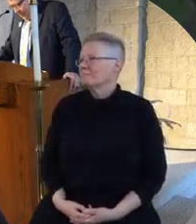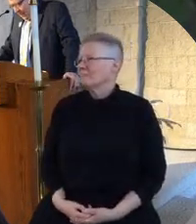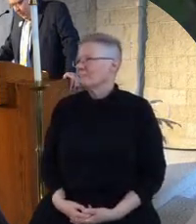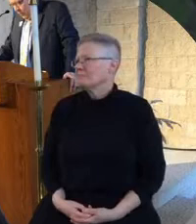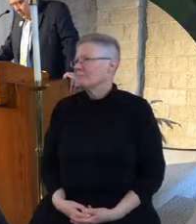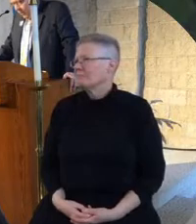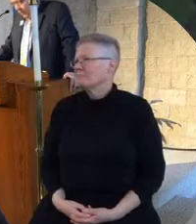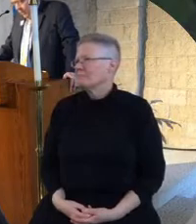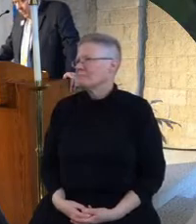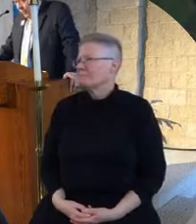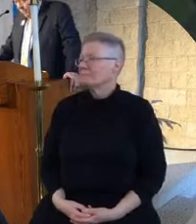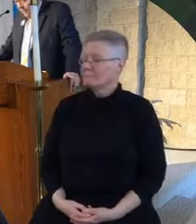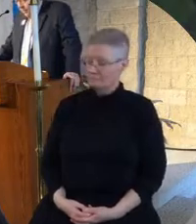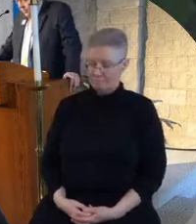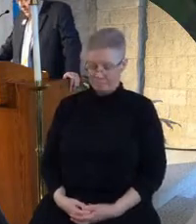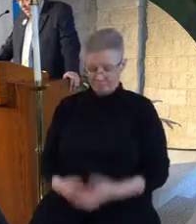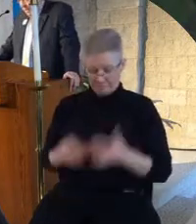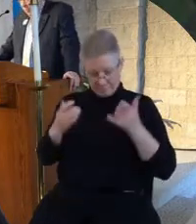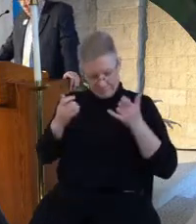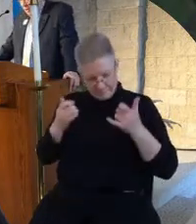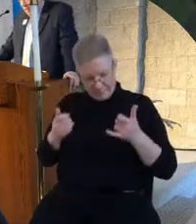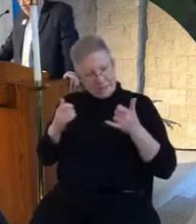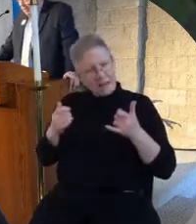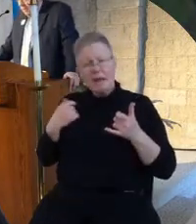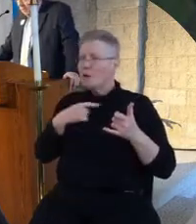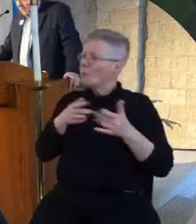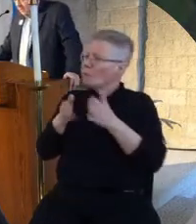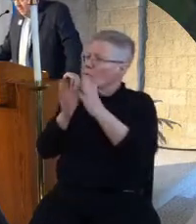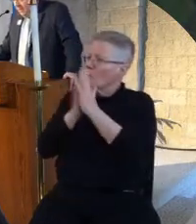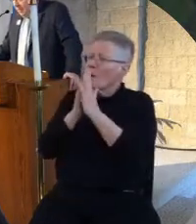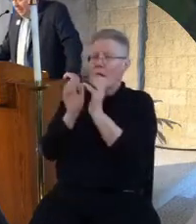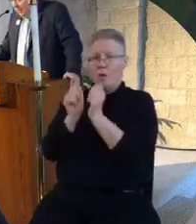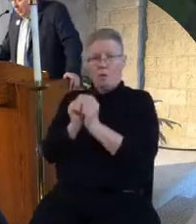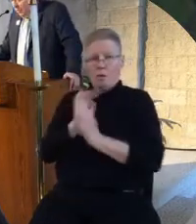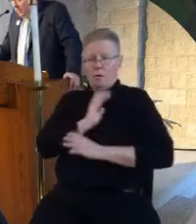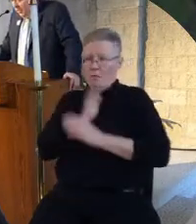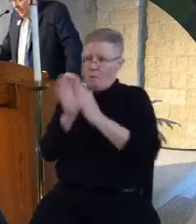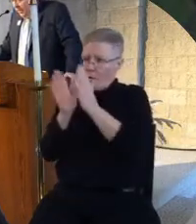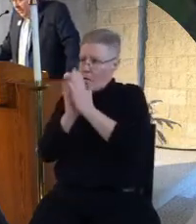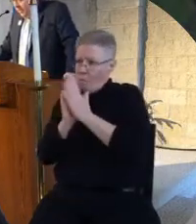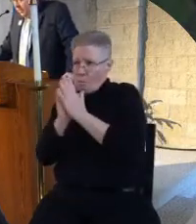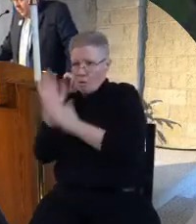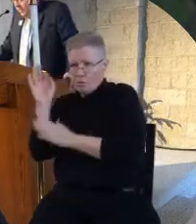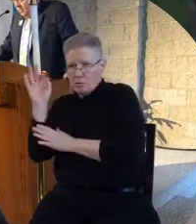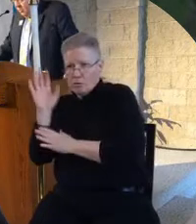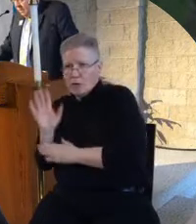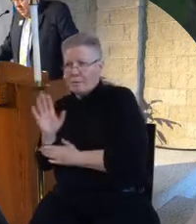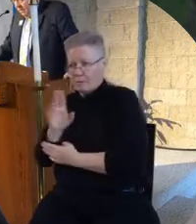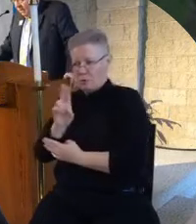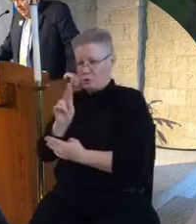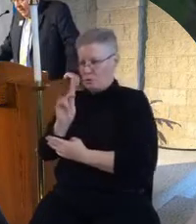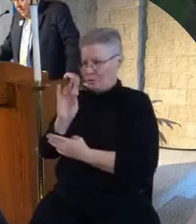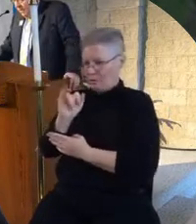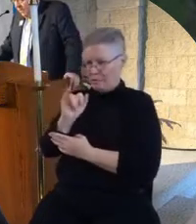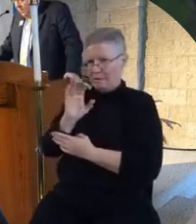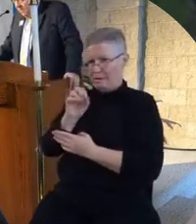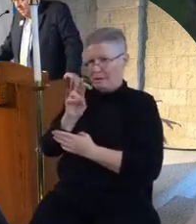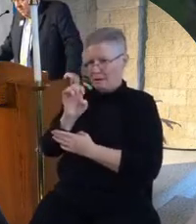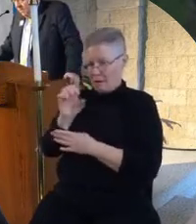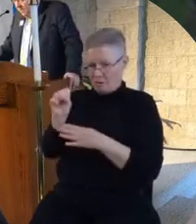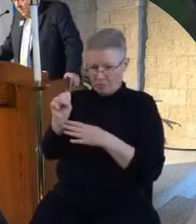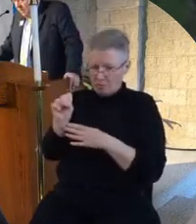And today we pray with our prayer ministry, our prayer chaplains, our Unity Cares ministry, our healing